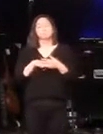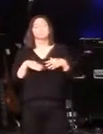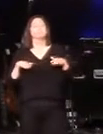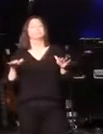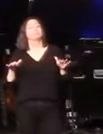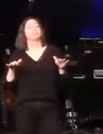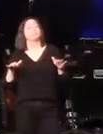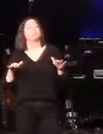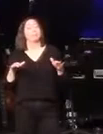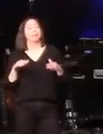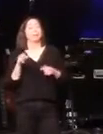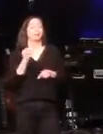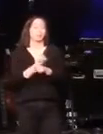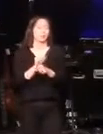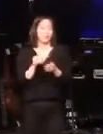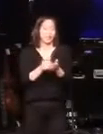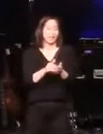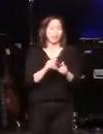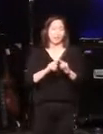Staff has learned that about me.